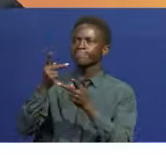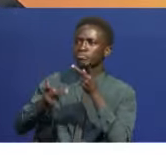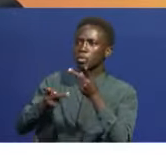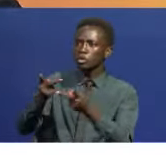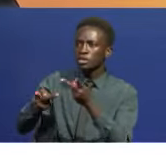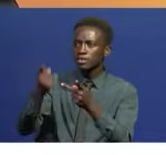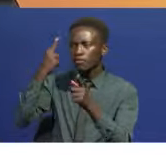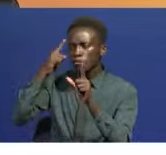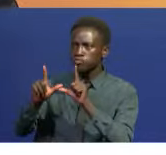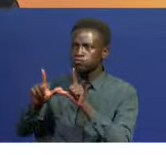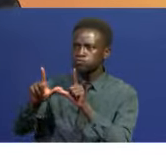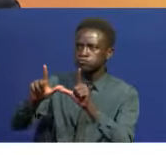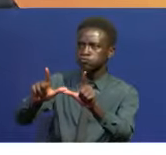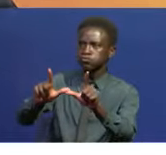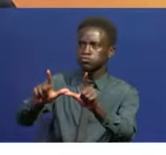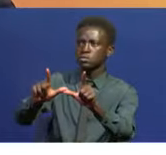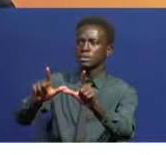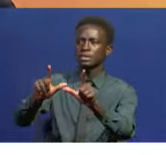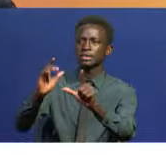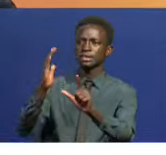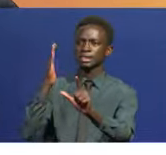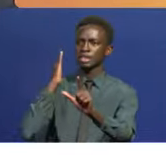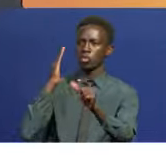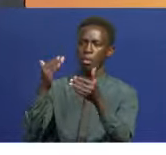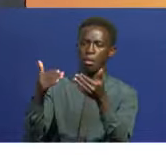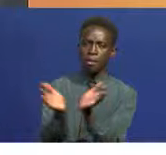security firms, and of course